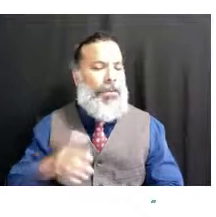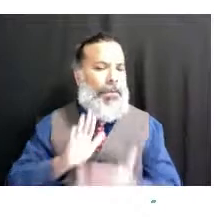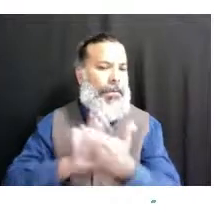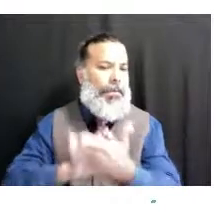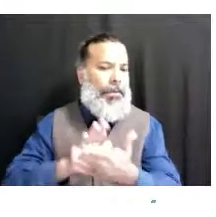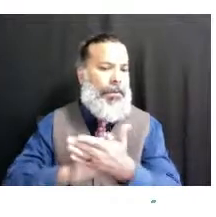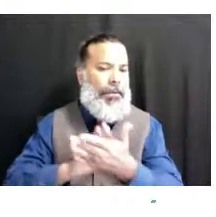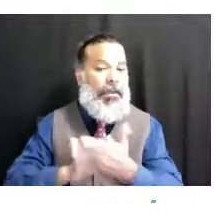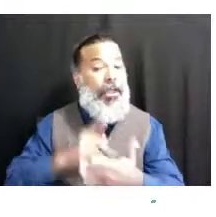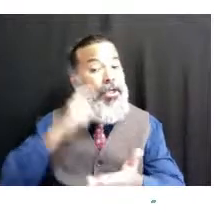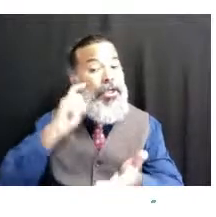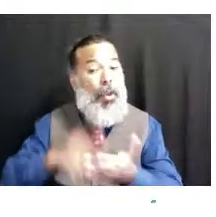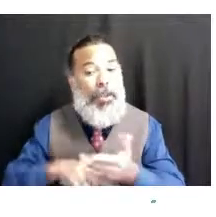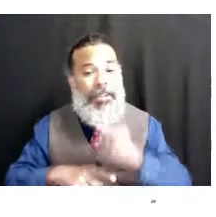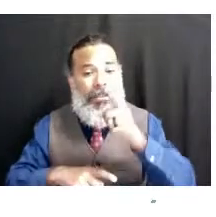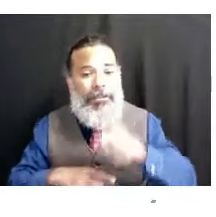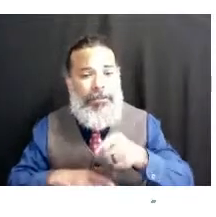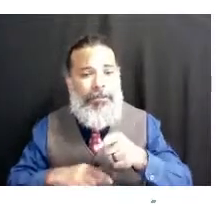Note